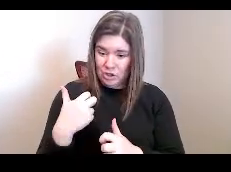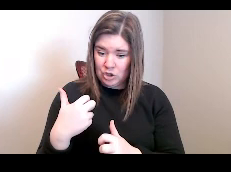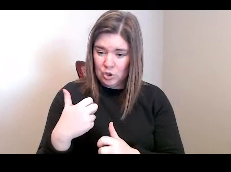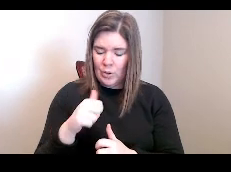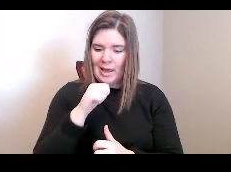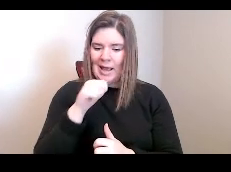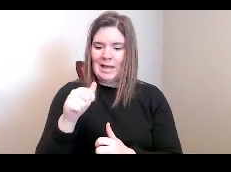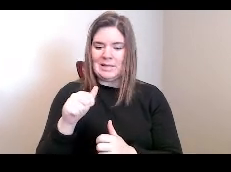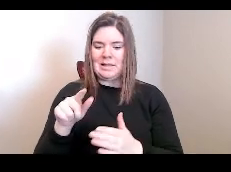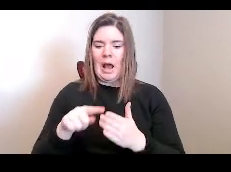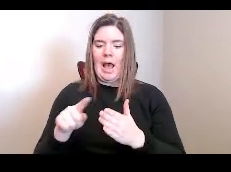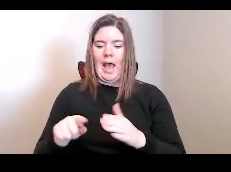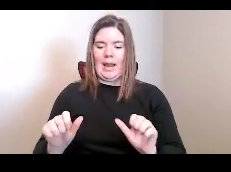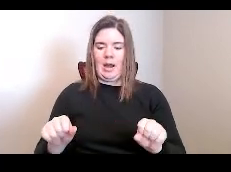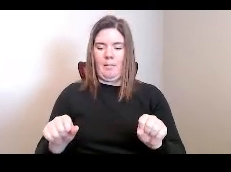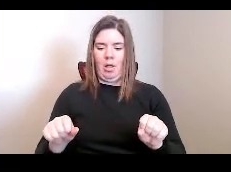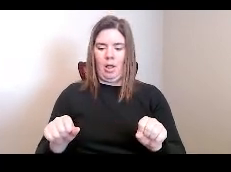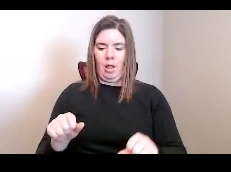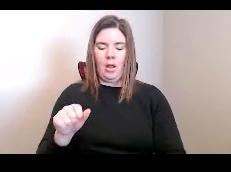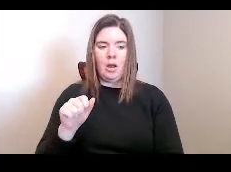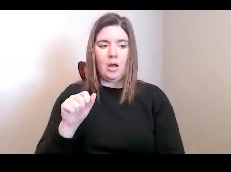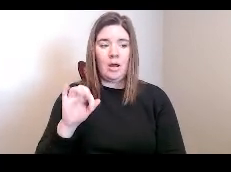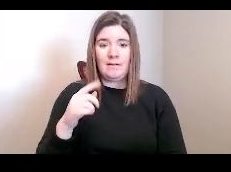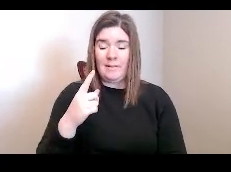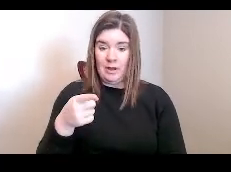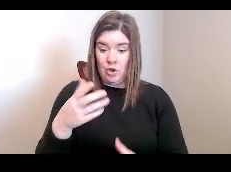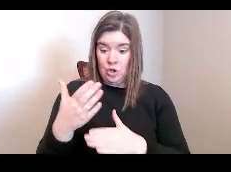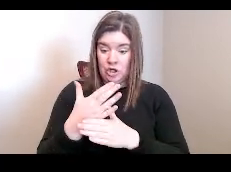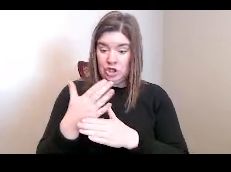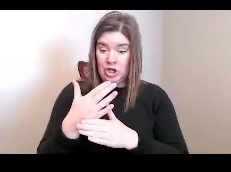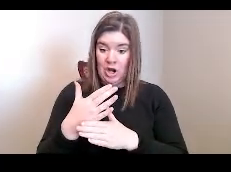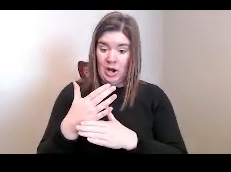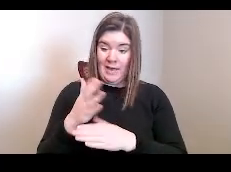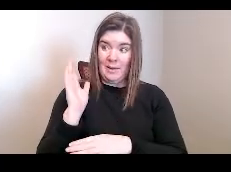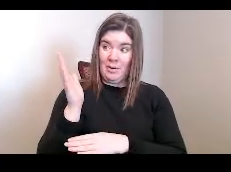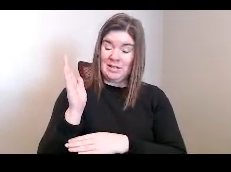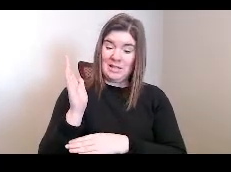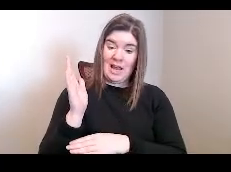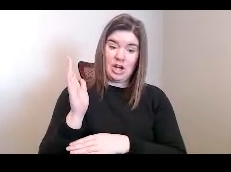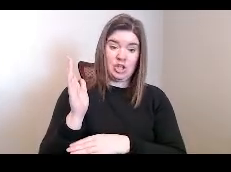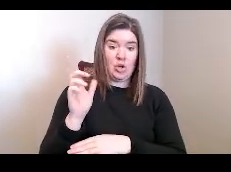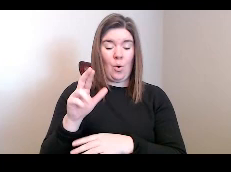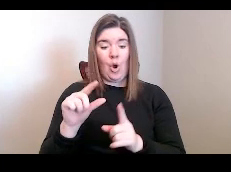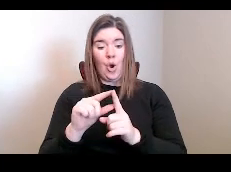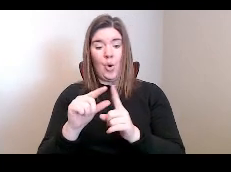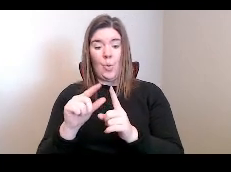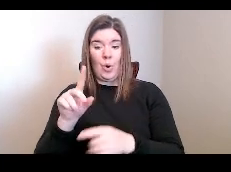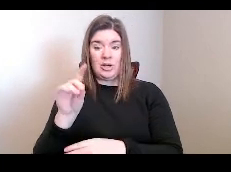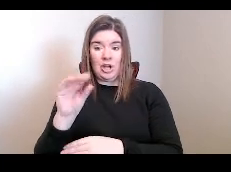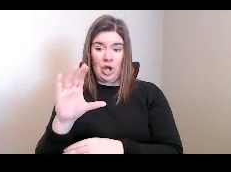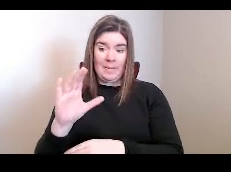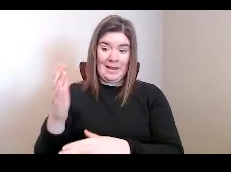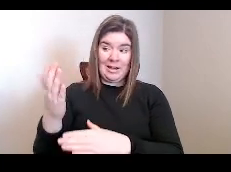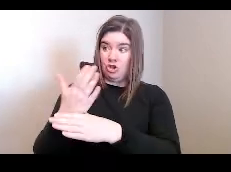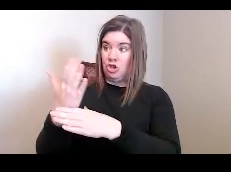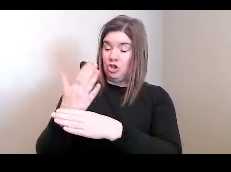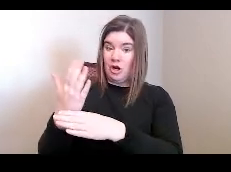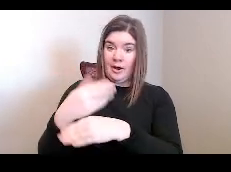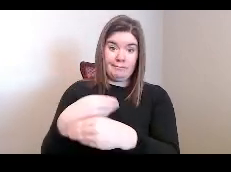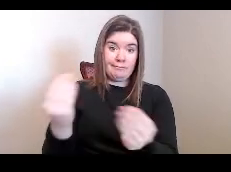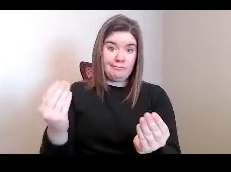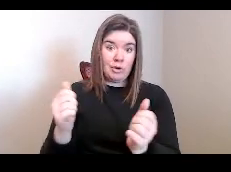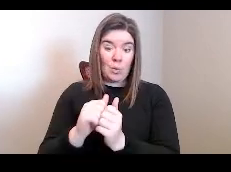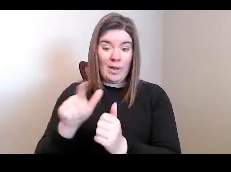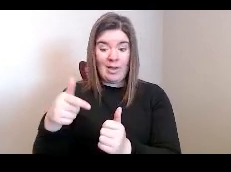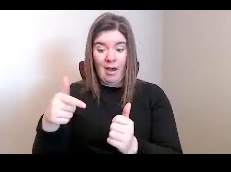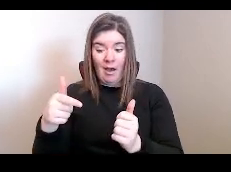editable. So if it's something that you're sharing this presentation or this Word document with other creators that are